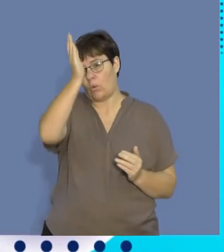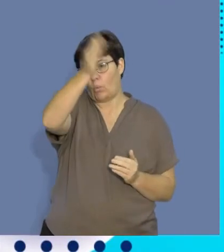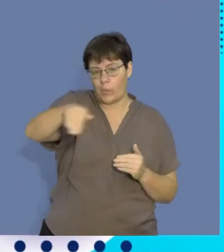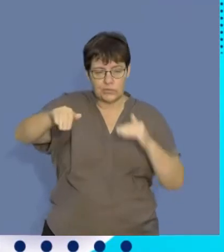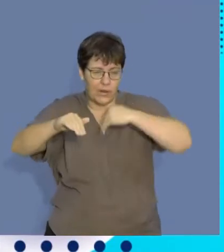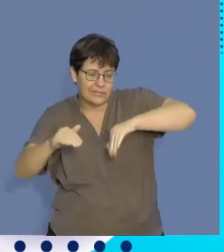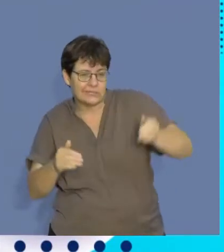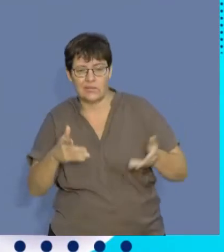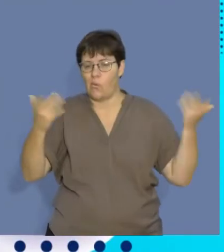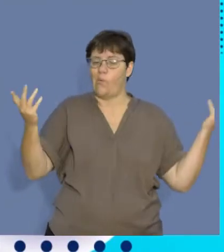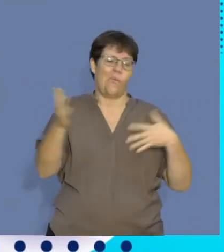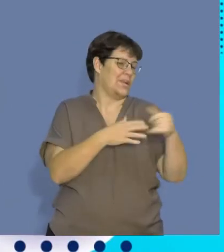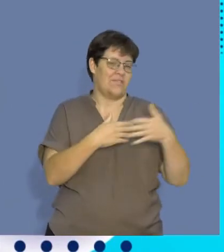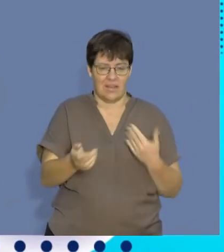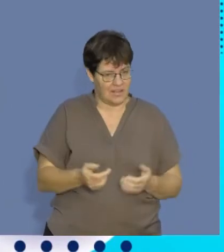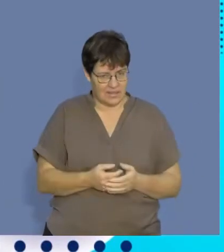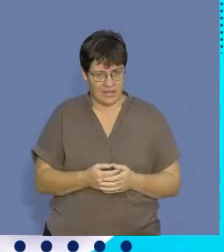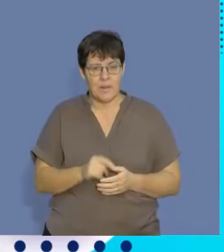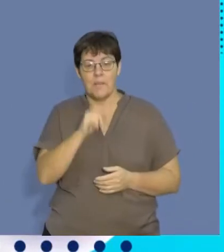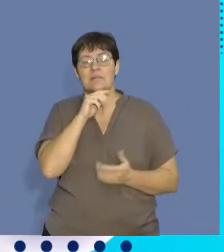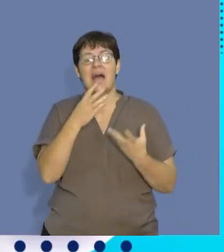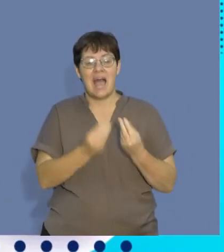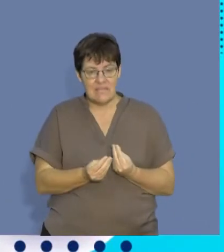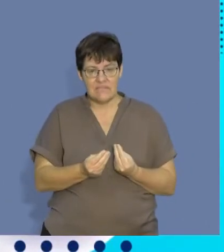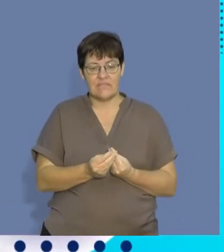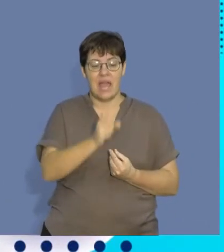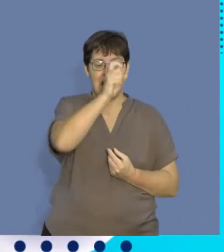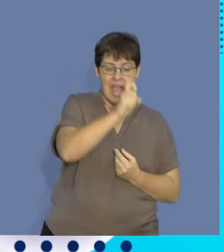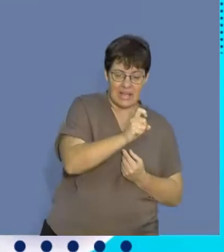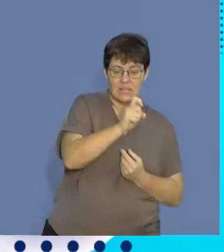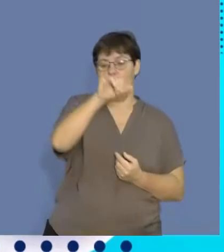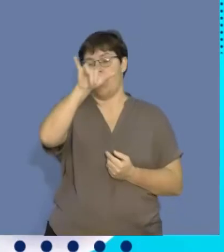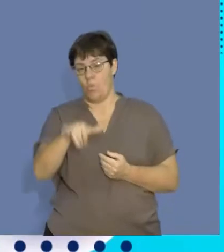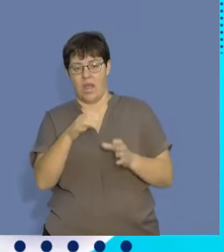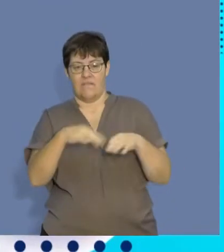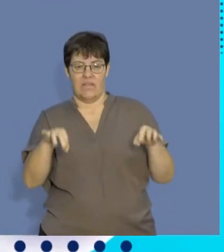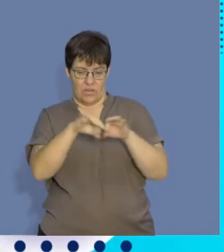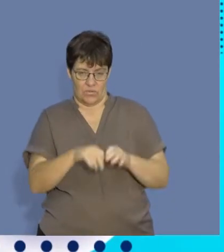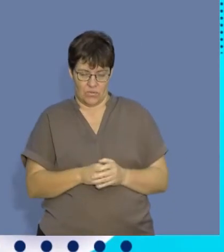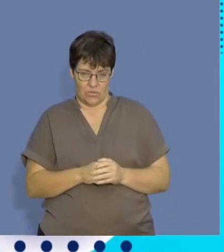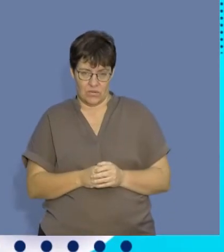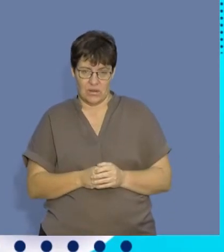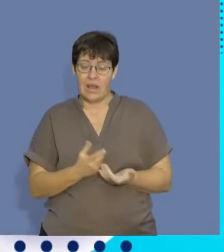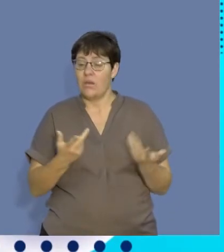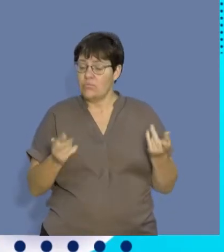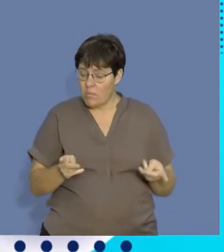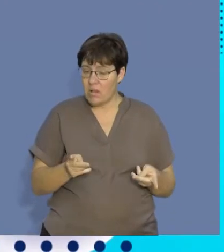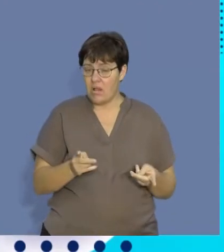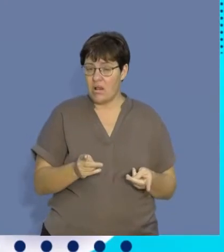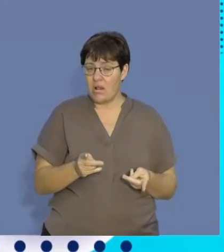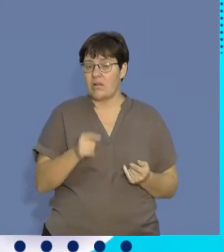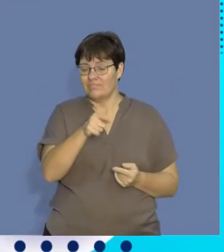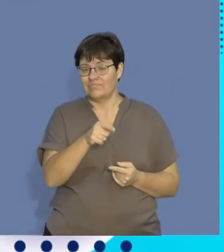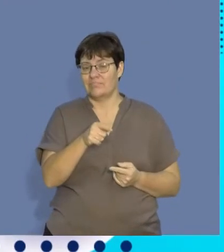as long as it has an x value and a y value. And the y value is normally the f of x, right? So